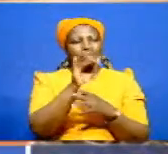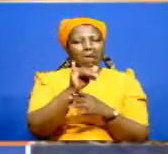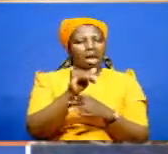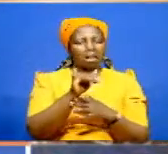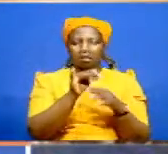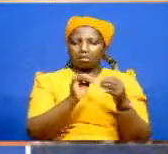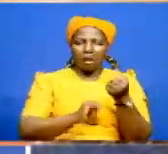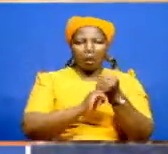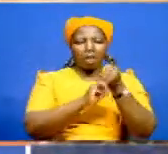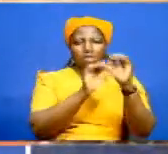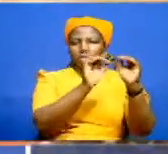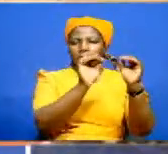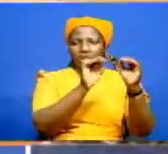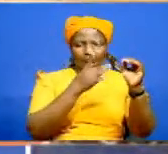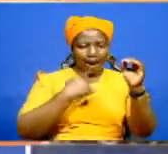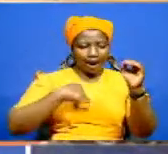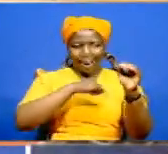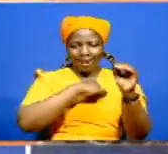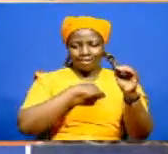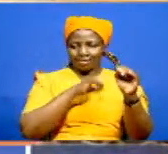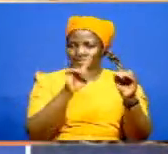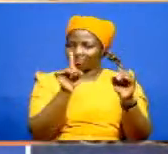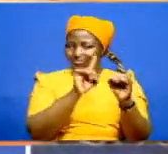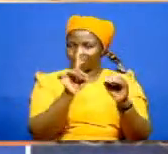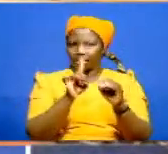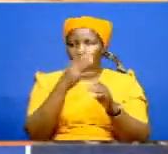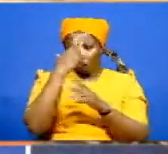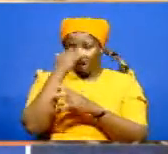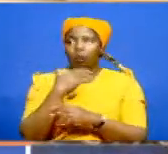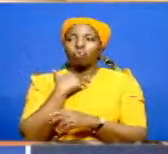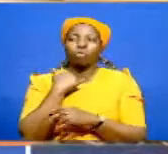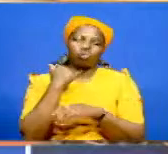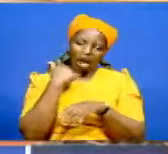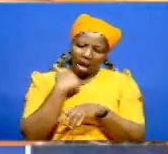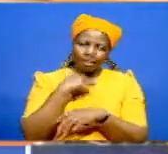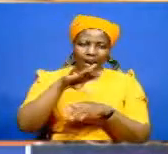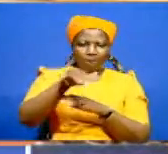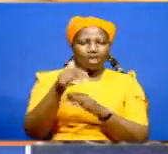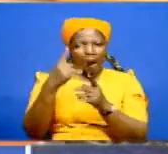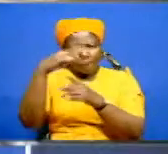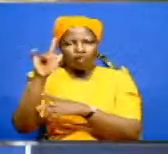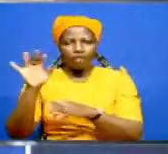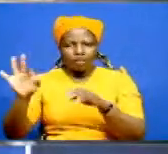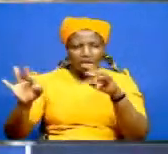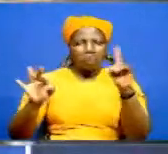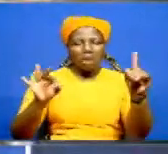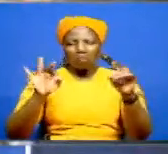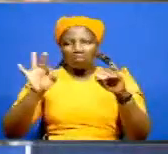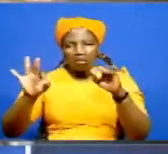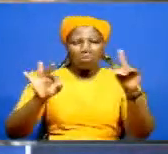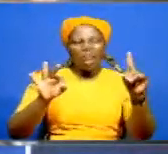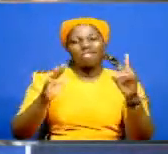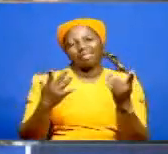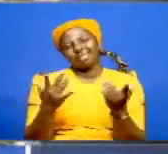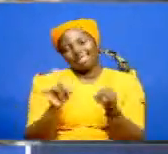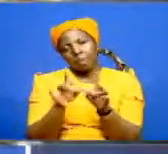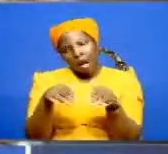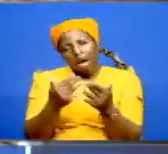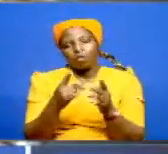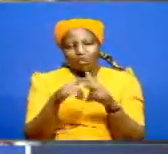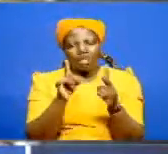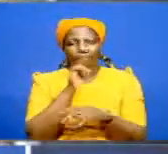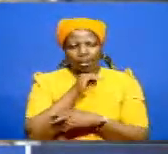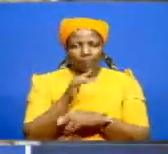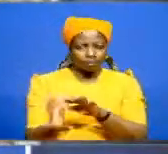are going to have counties approve it 3-1, just the same way it has started. Number four.